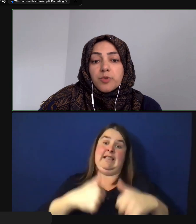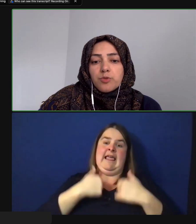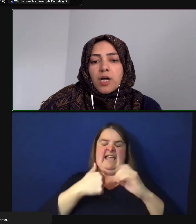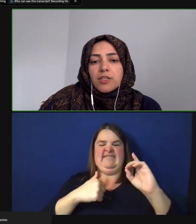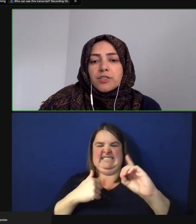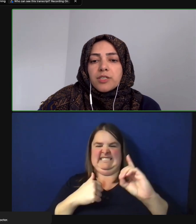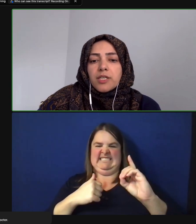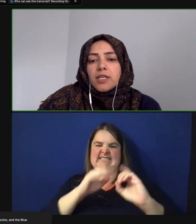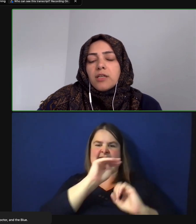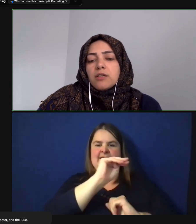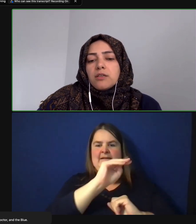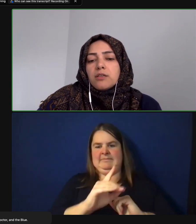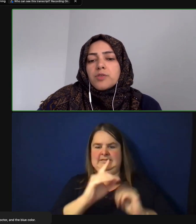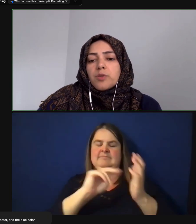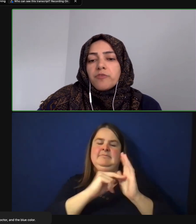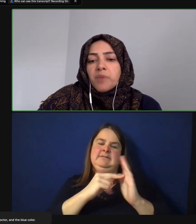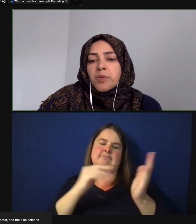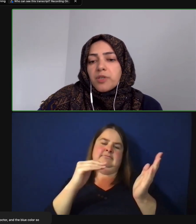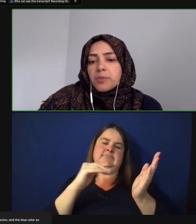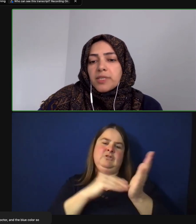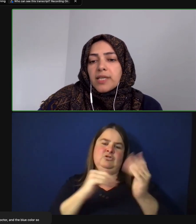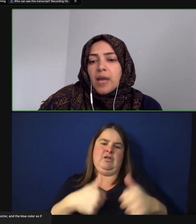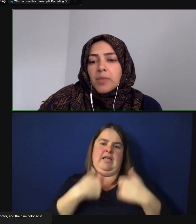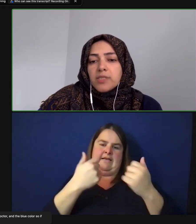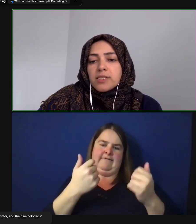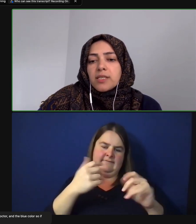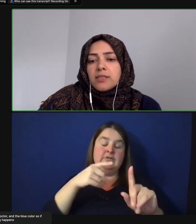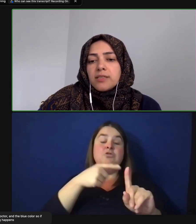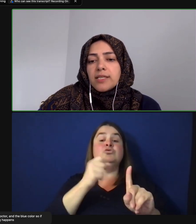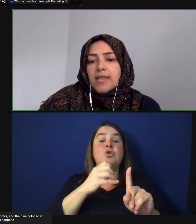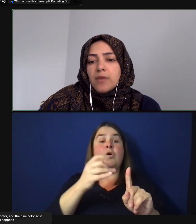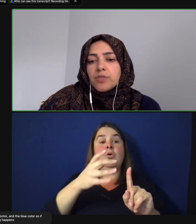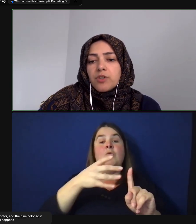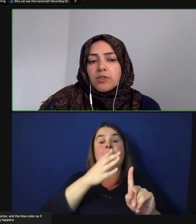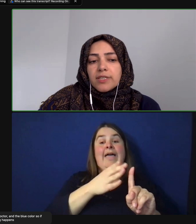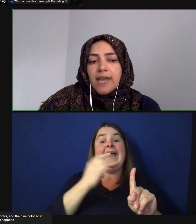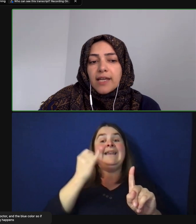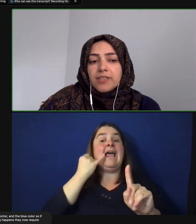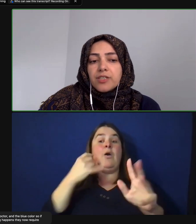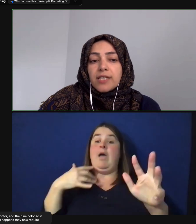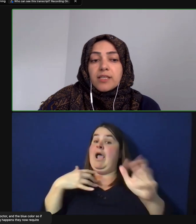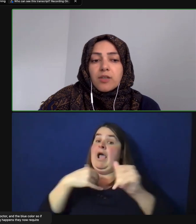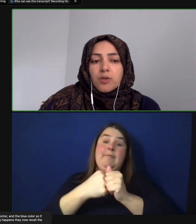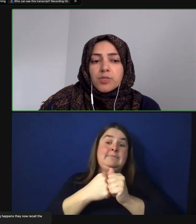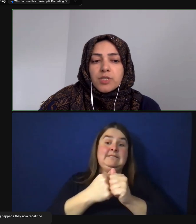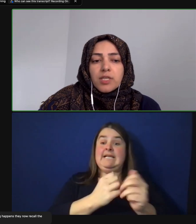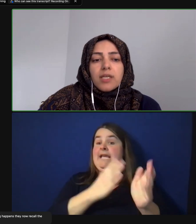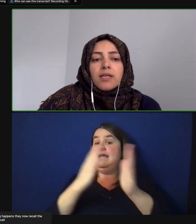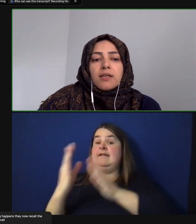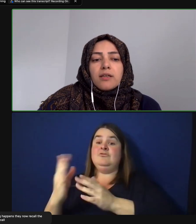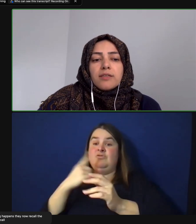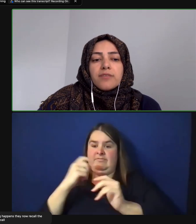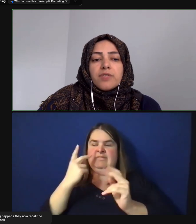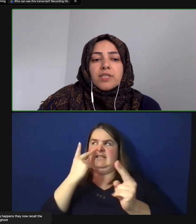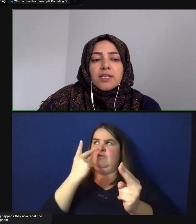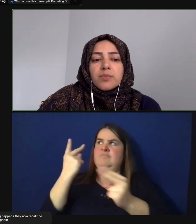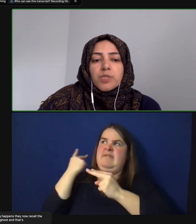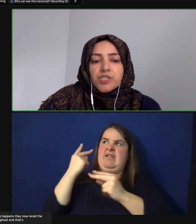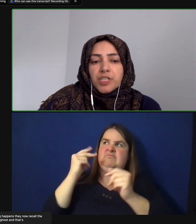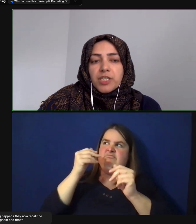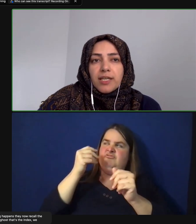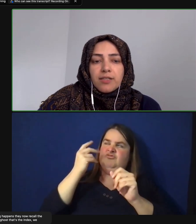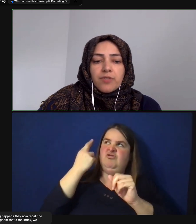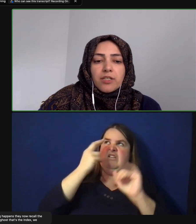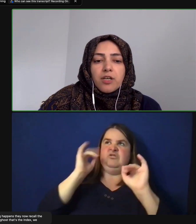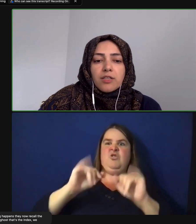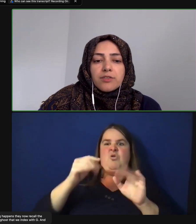and the blue color. So if memory updating happens, they now recall the character as a ghost that we index with